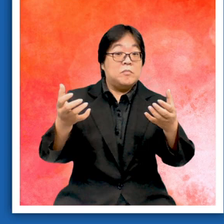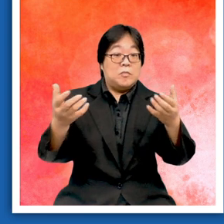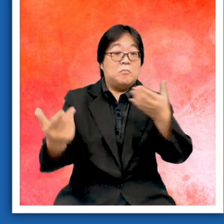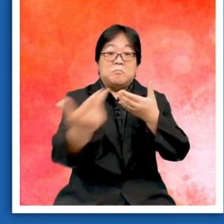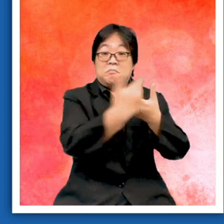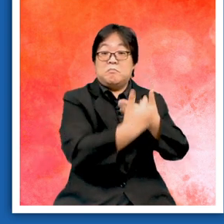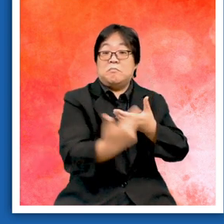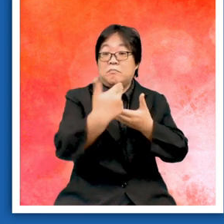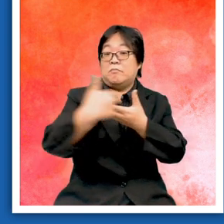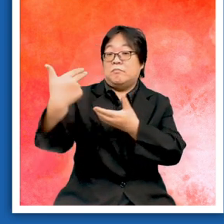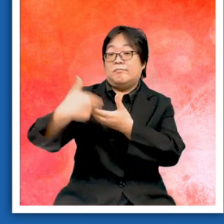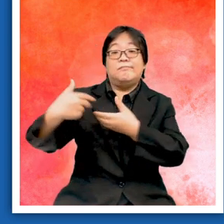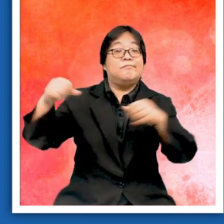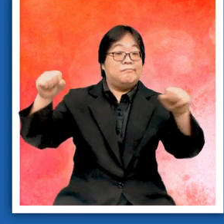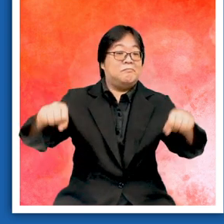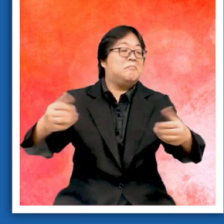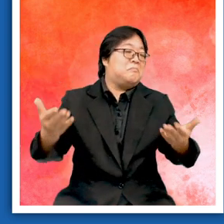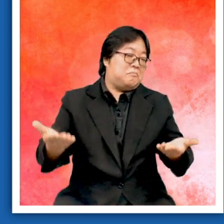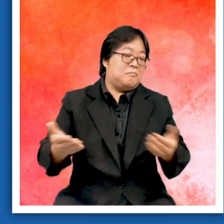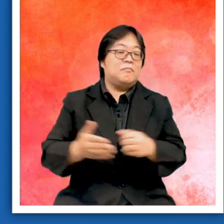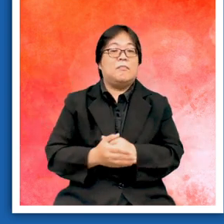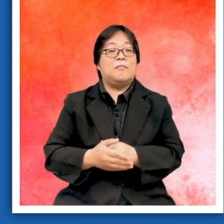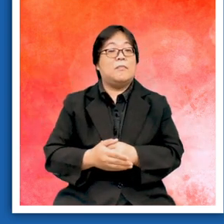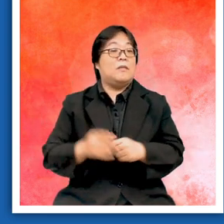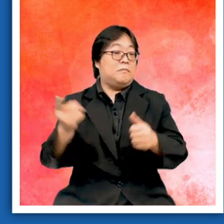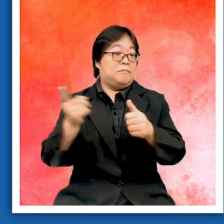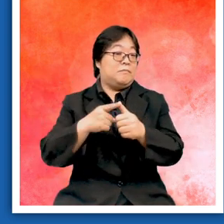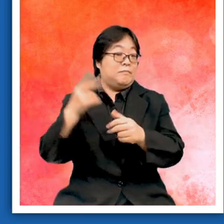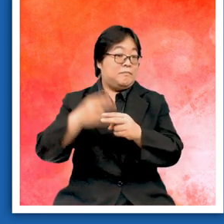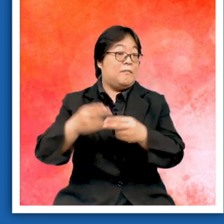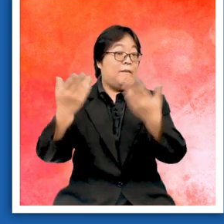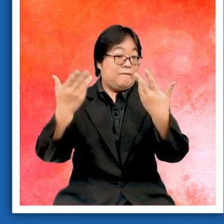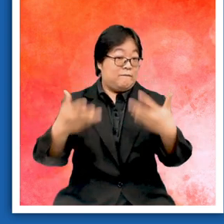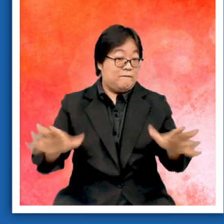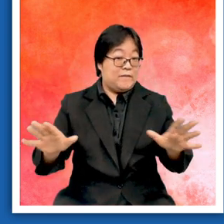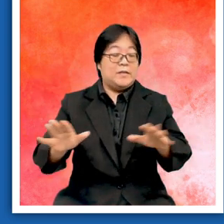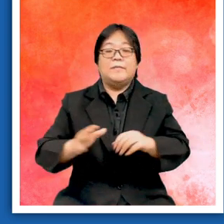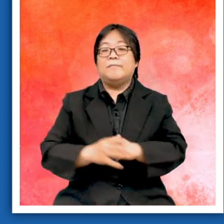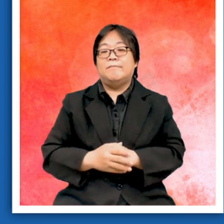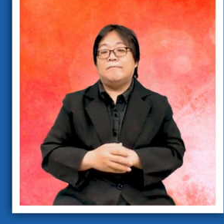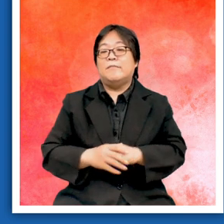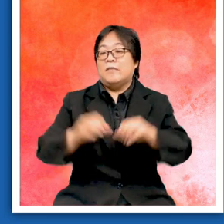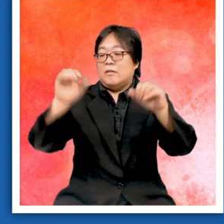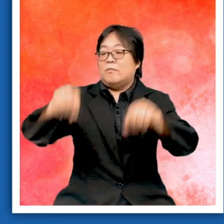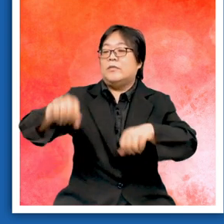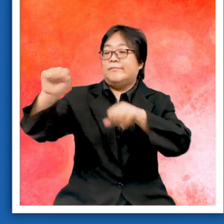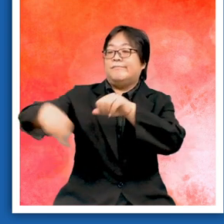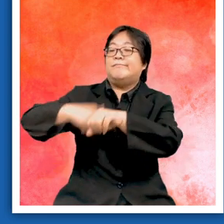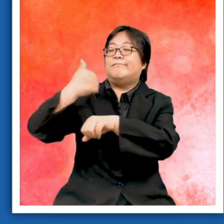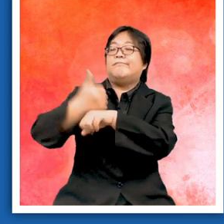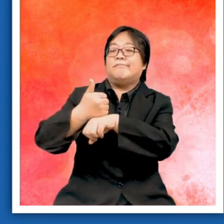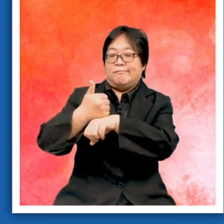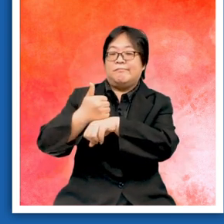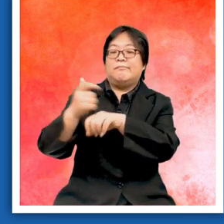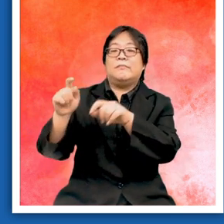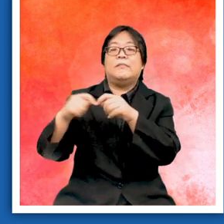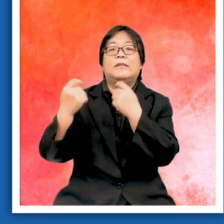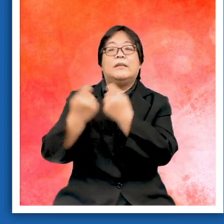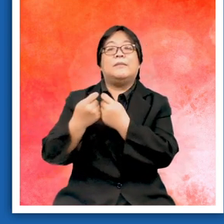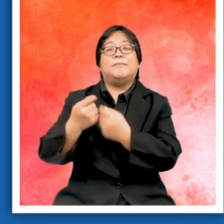join. After you've given the name, then you can actually create the team.